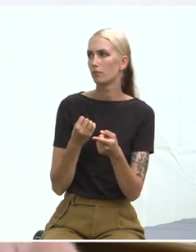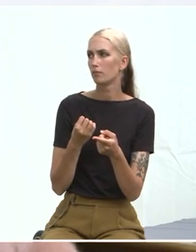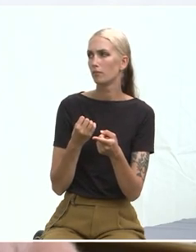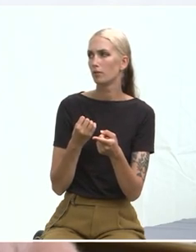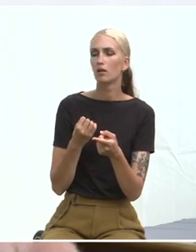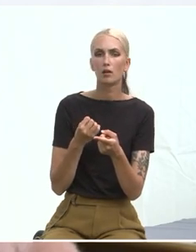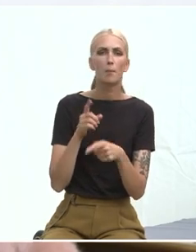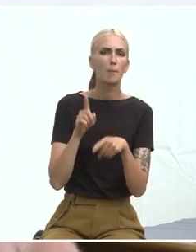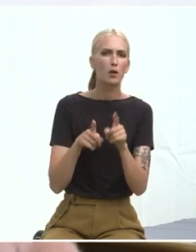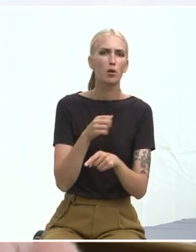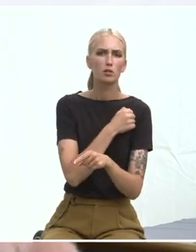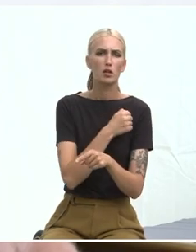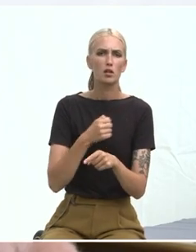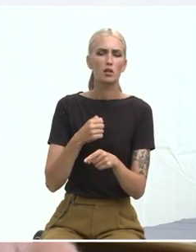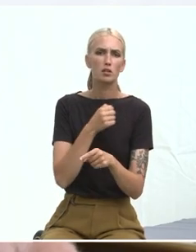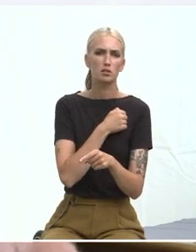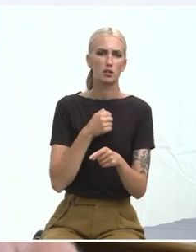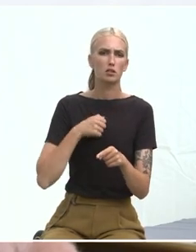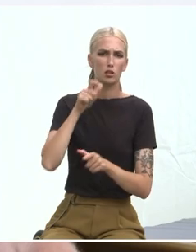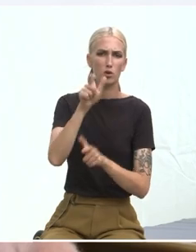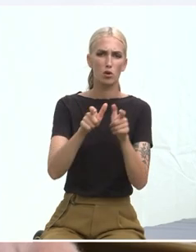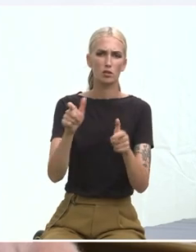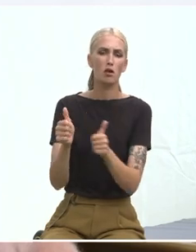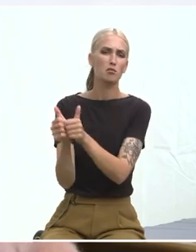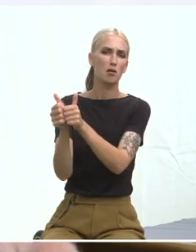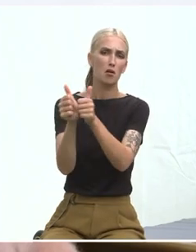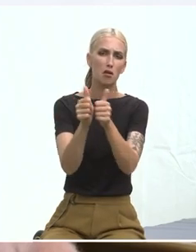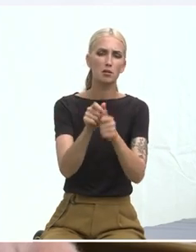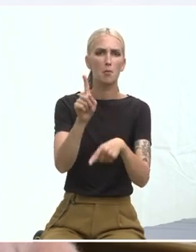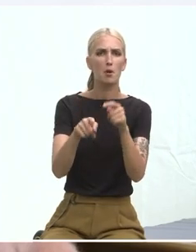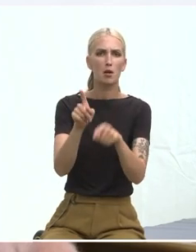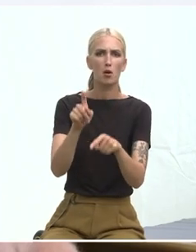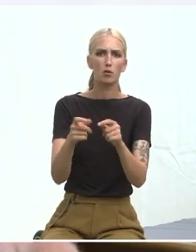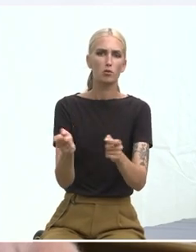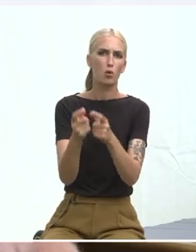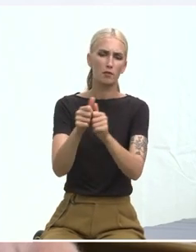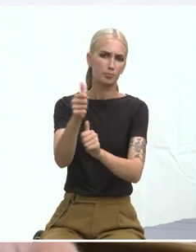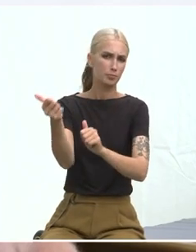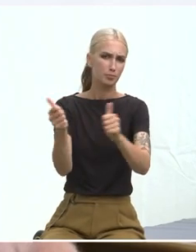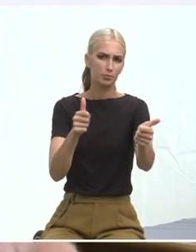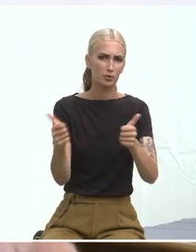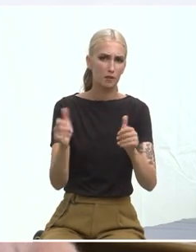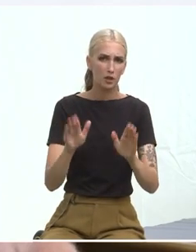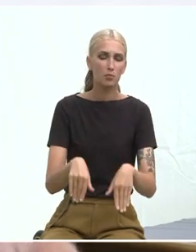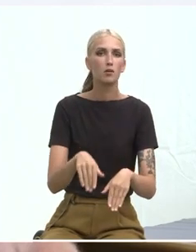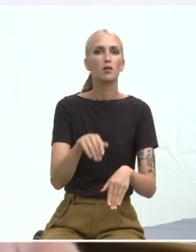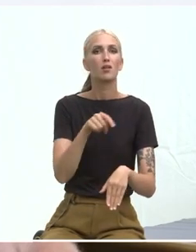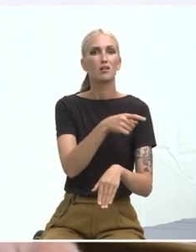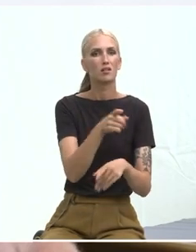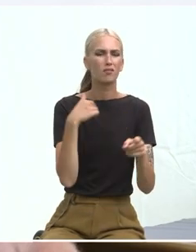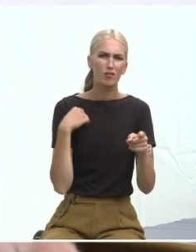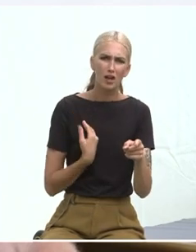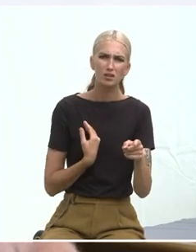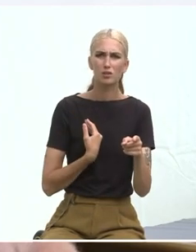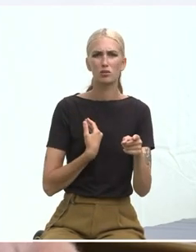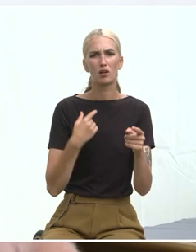must be prepared for. Some of them will get weary, they will be tired, they will need support, and they may